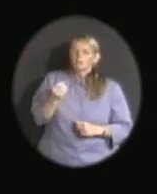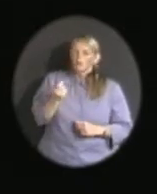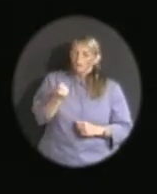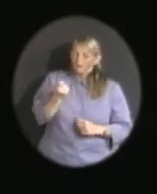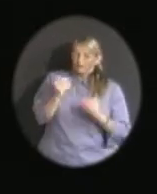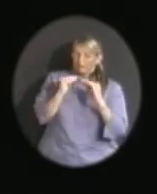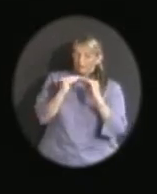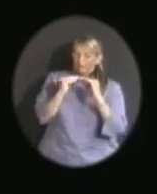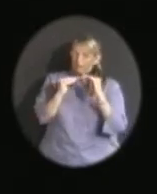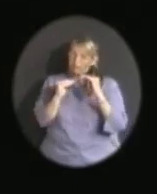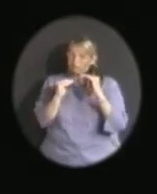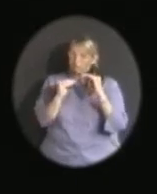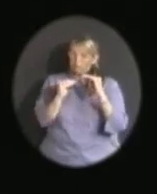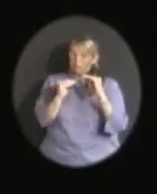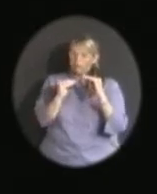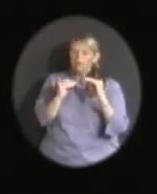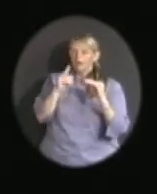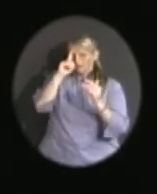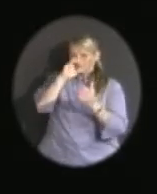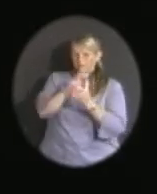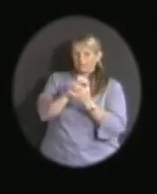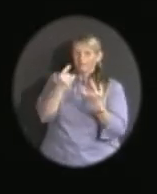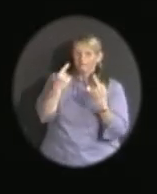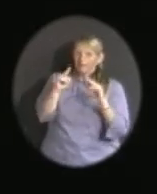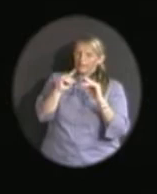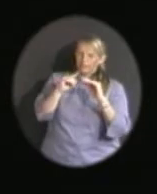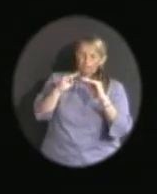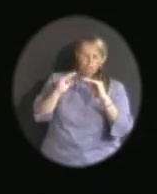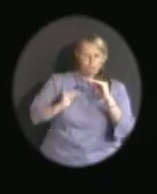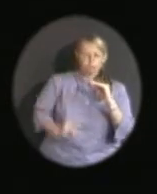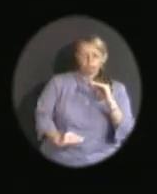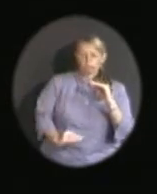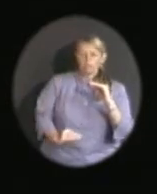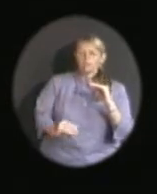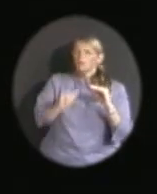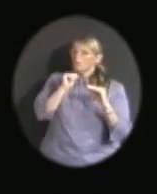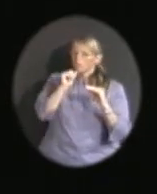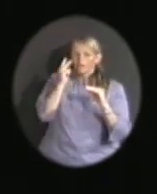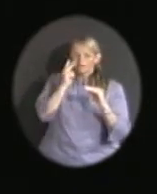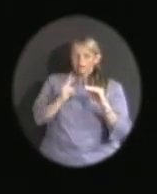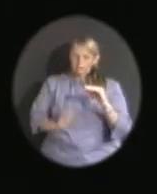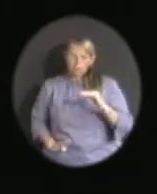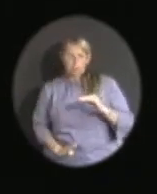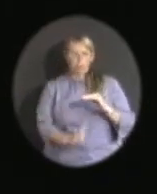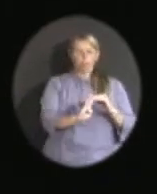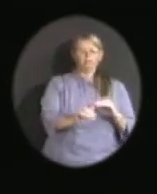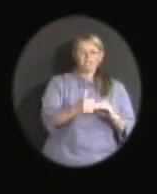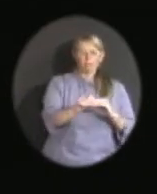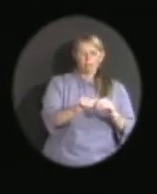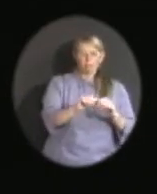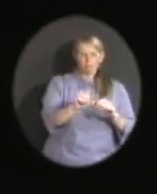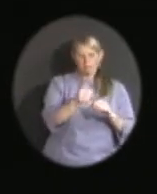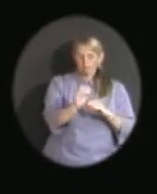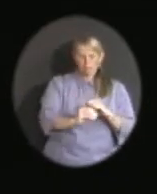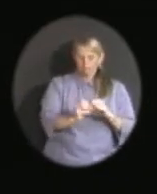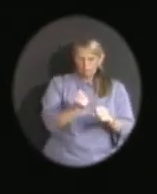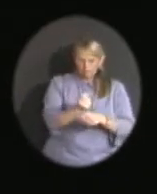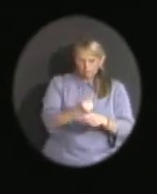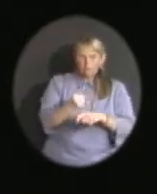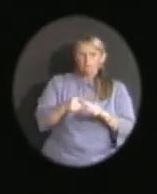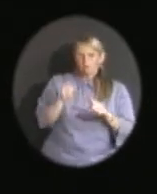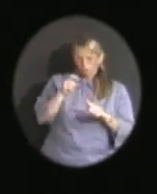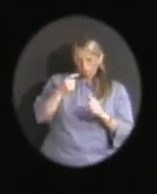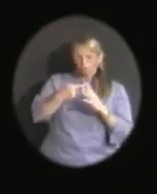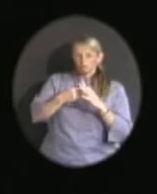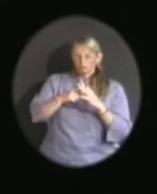are finally at rock bottom. We won't see a race to the top at 10% a year, but we should start seeing that curving upward now.